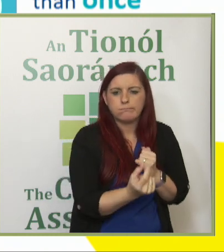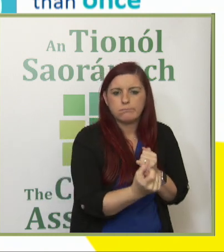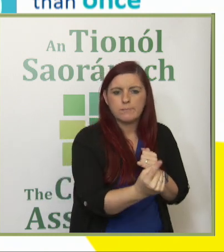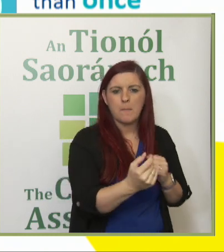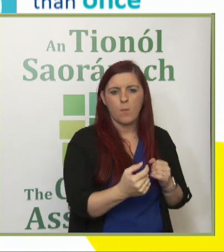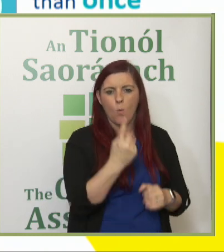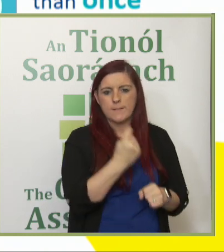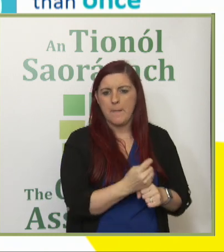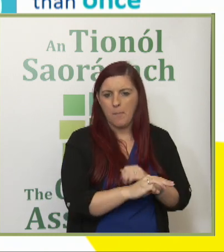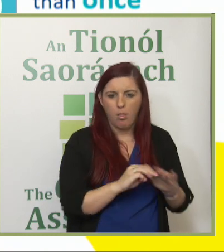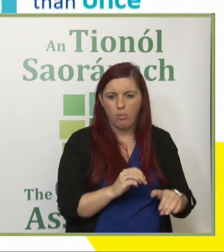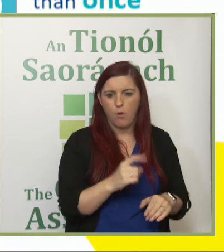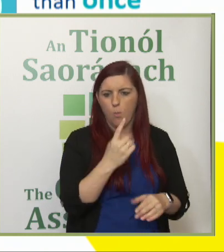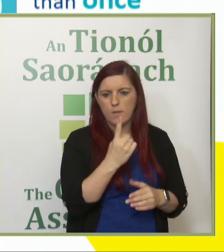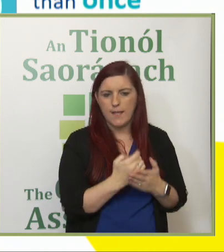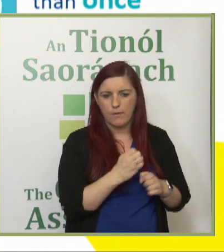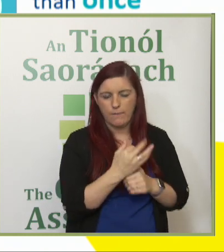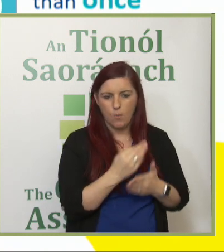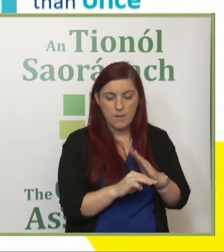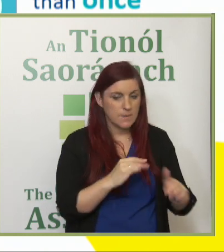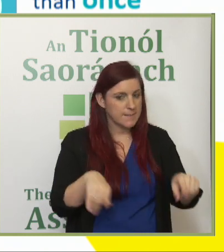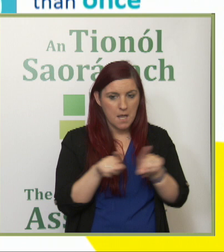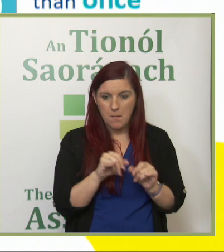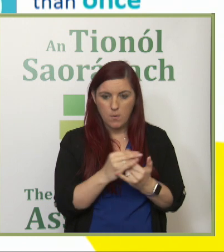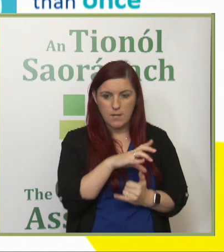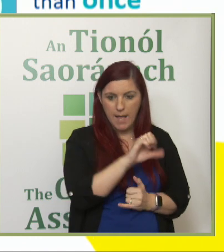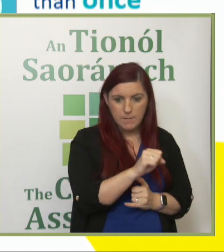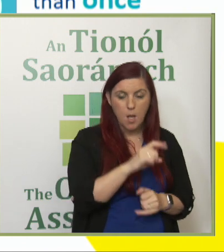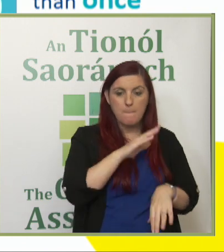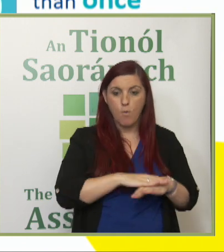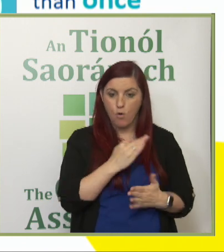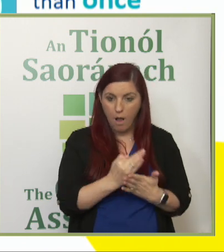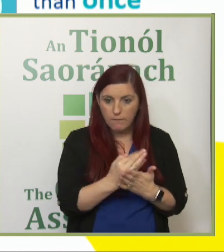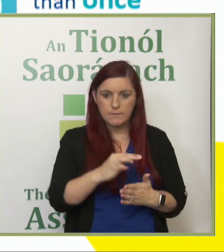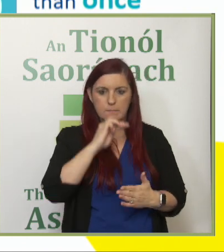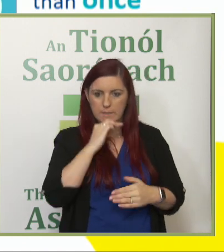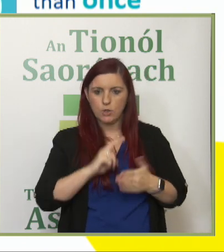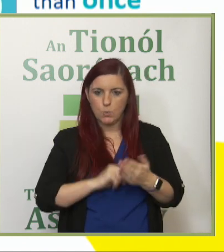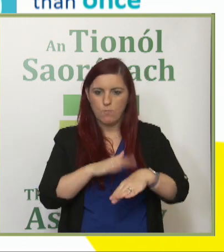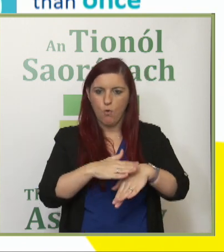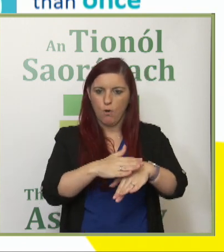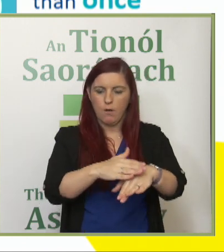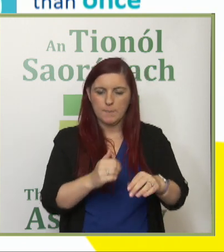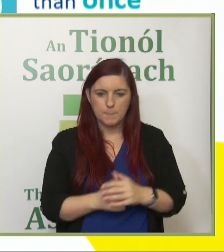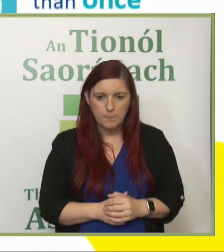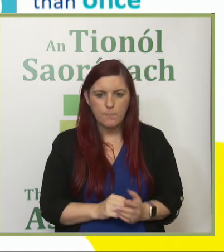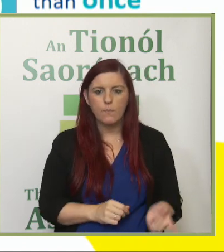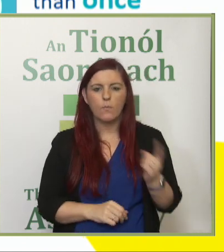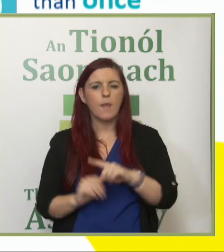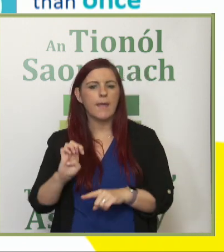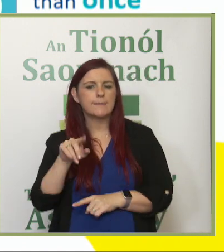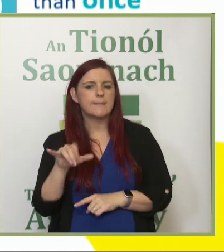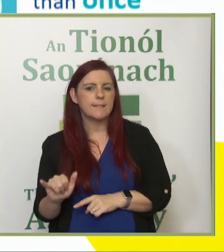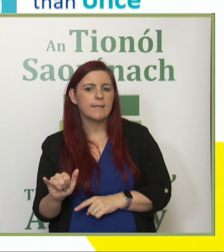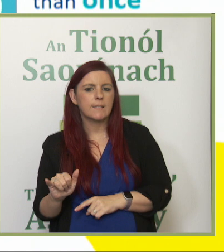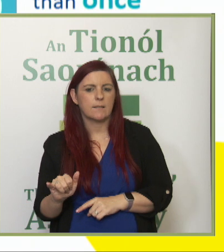monthly. So similar to what we saw for cannabis, more frequent users tend to use higher amounts. Ecstasy tended to be used